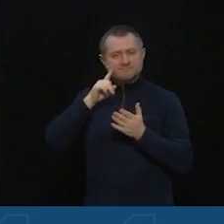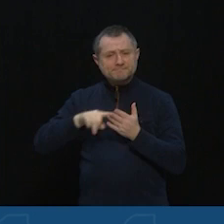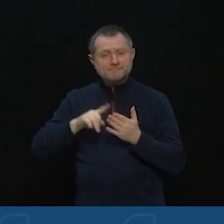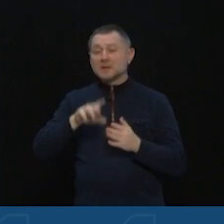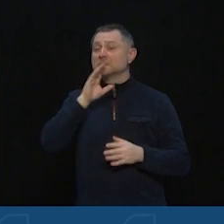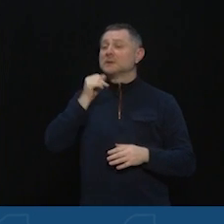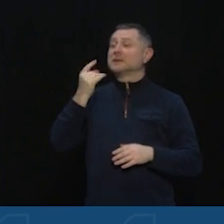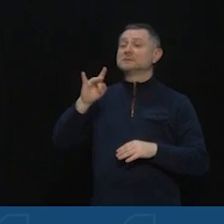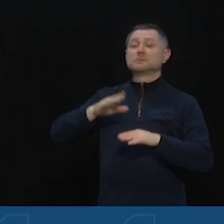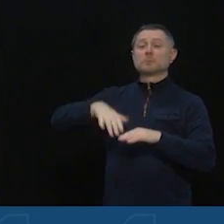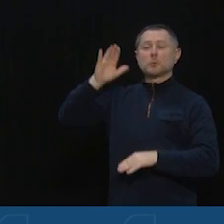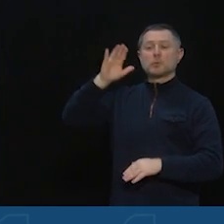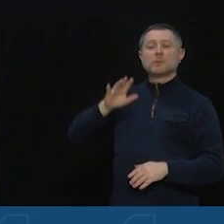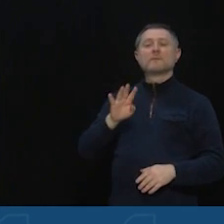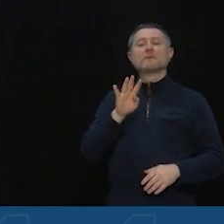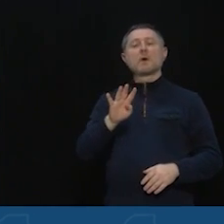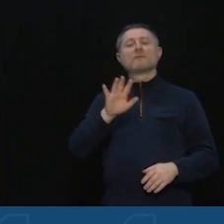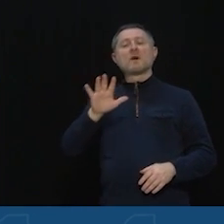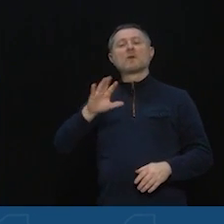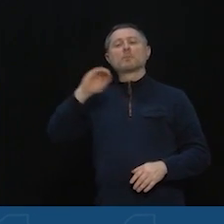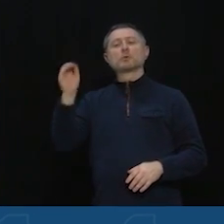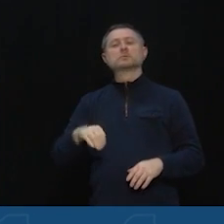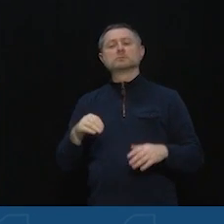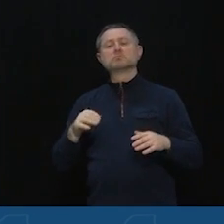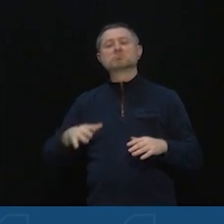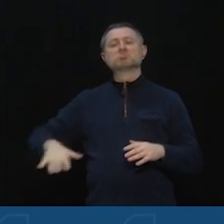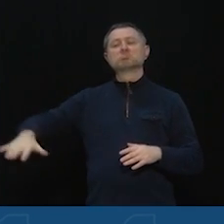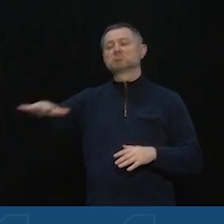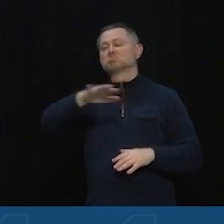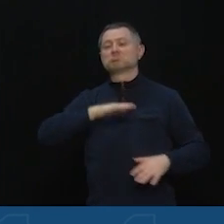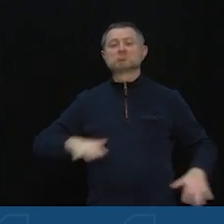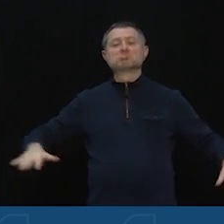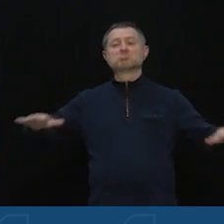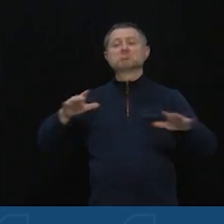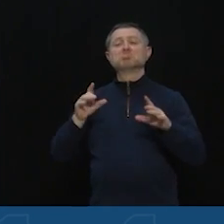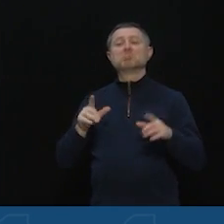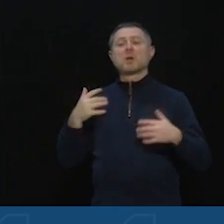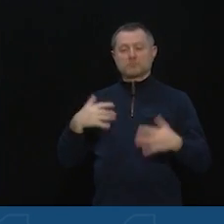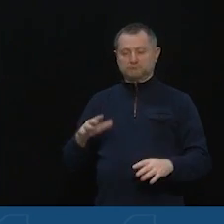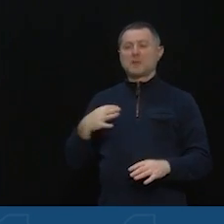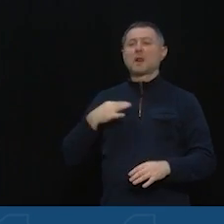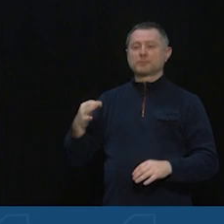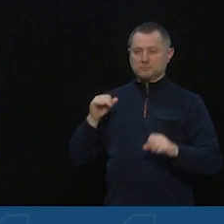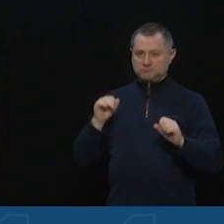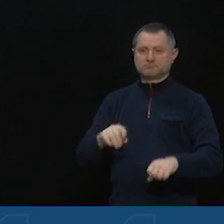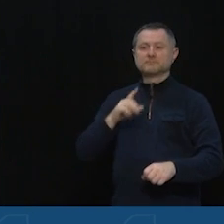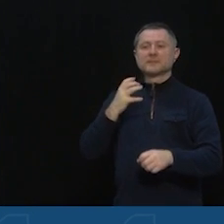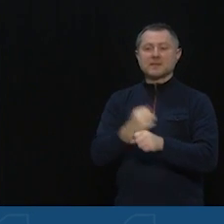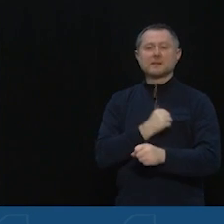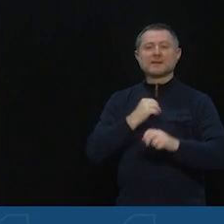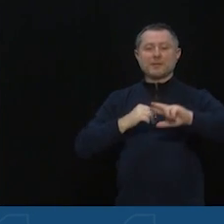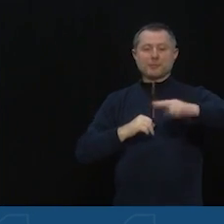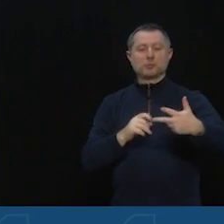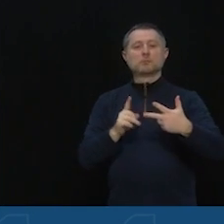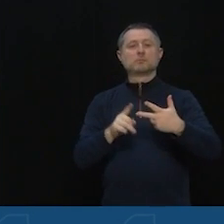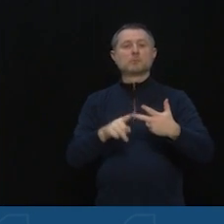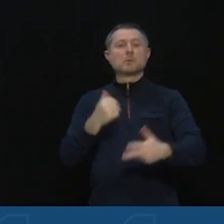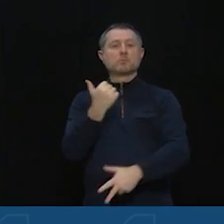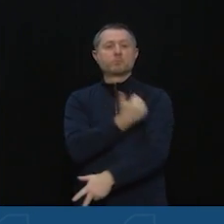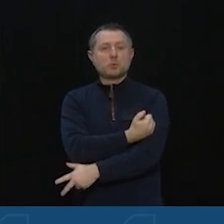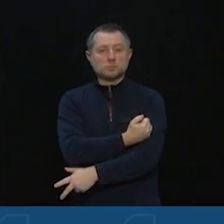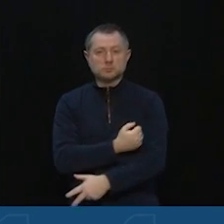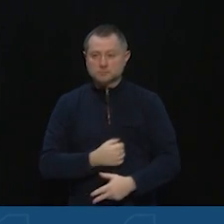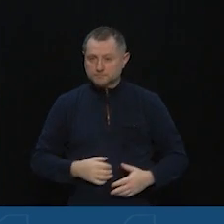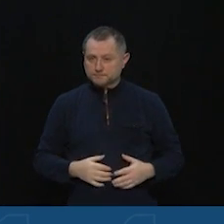about 45% of people who in New York State who were eligible for the booster and remained